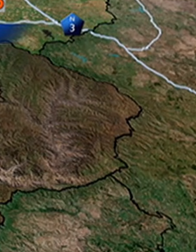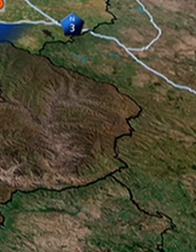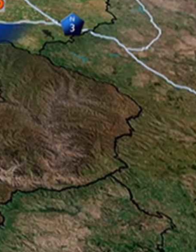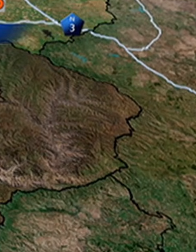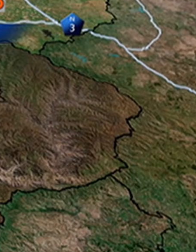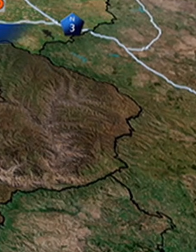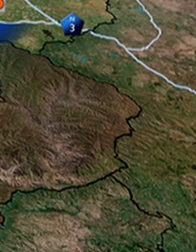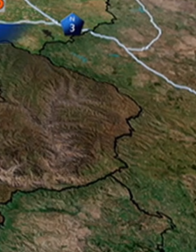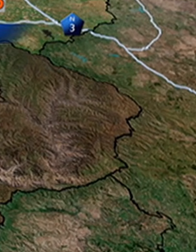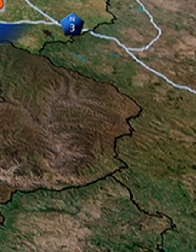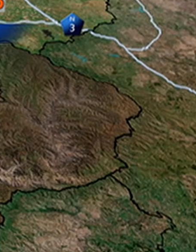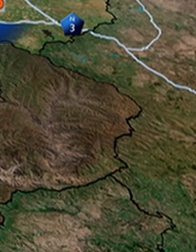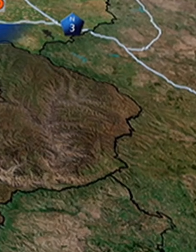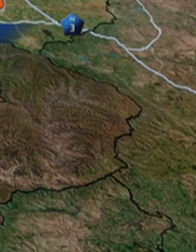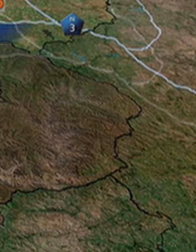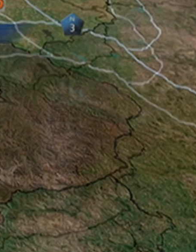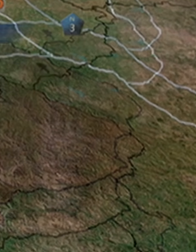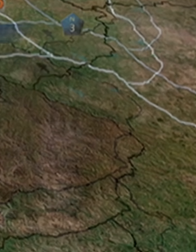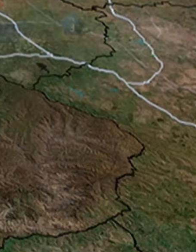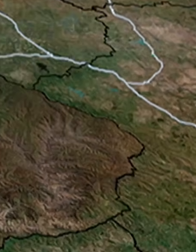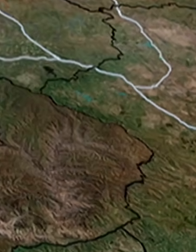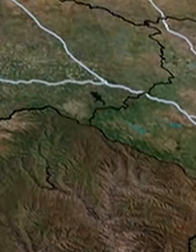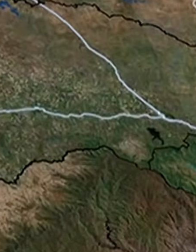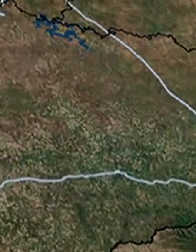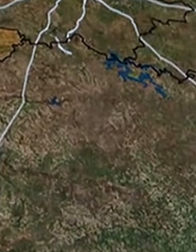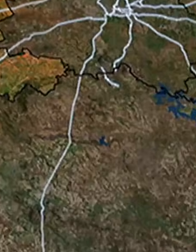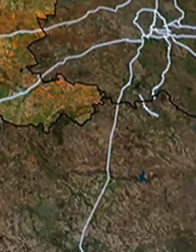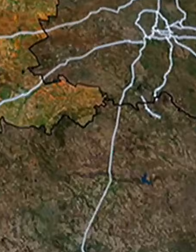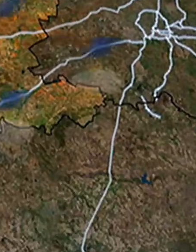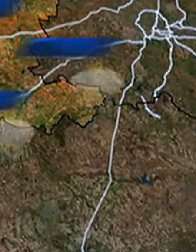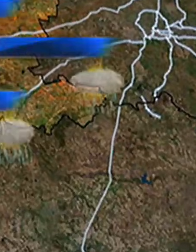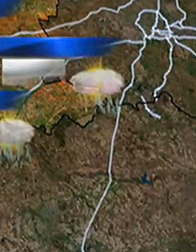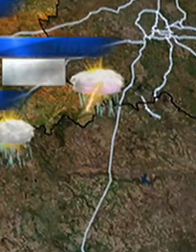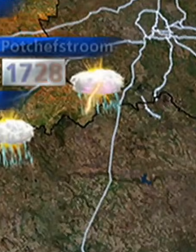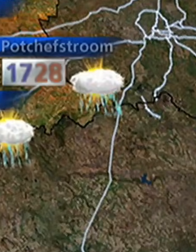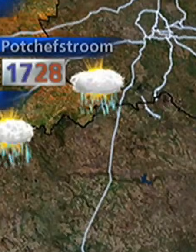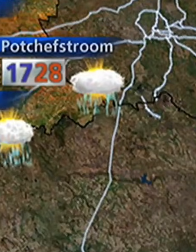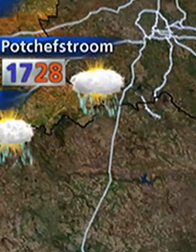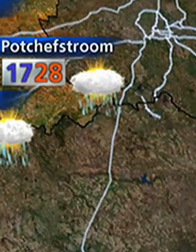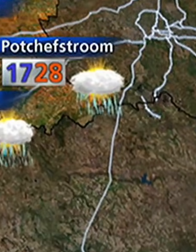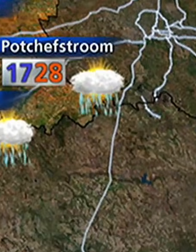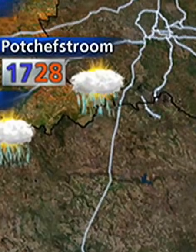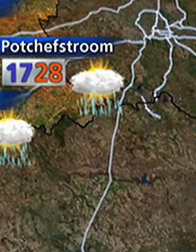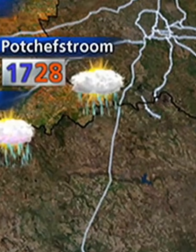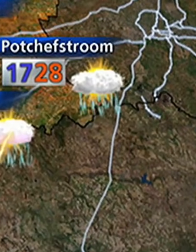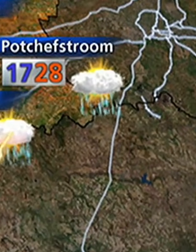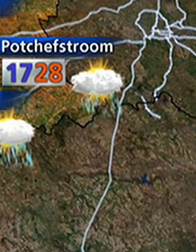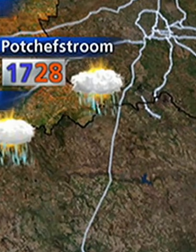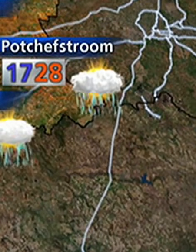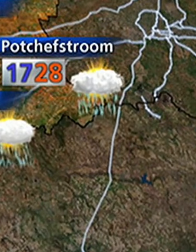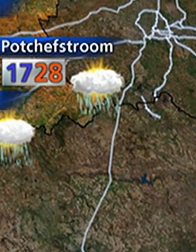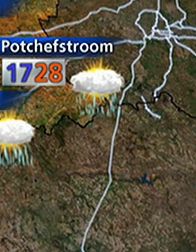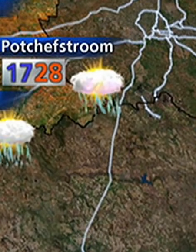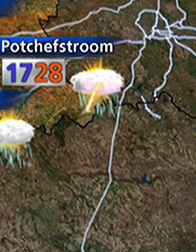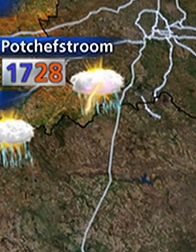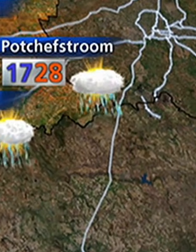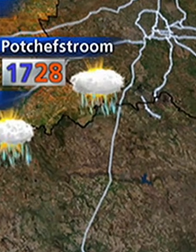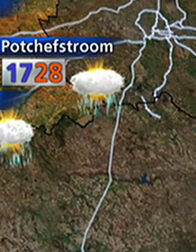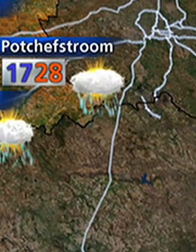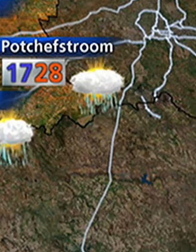mme tla be ke mo go dikgata di le 20 le borataro. Sasolburg e tla be ke mo go dikgata di le 20 le borobedi. Re konosetsa re lebella province ya North West